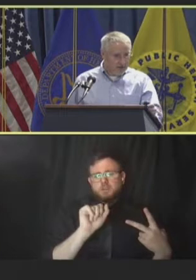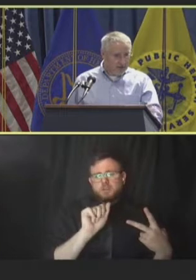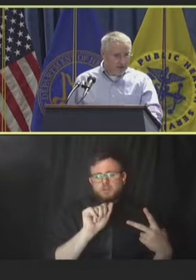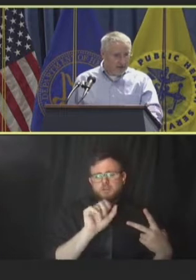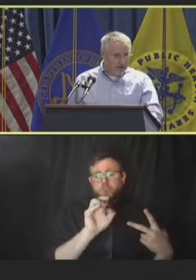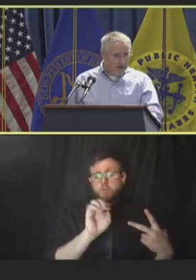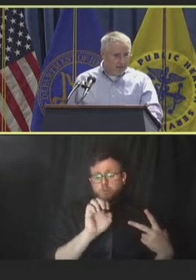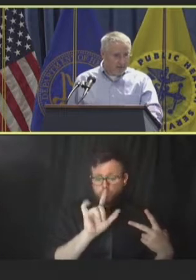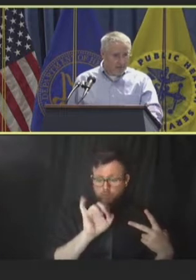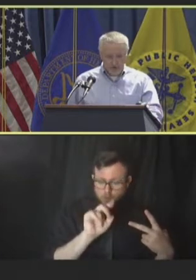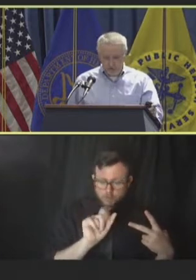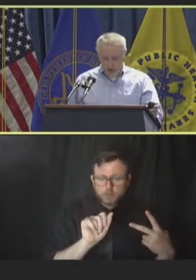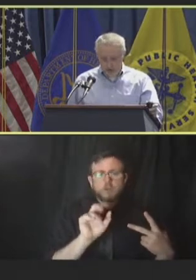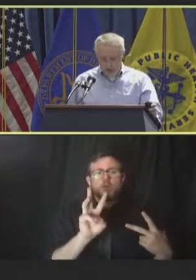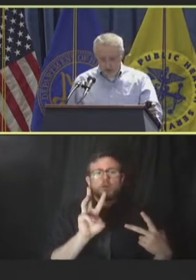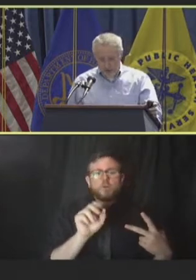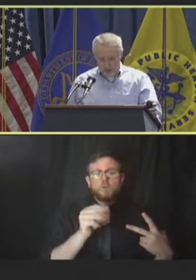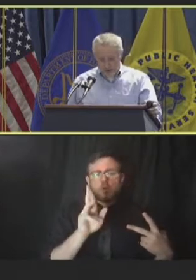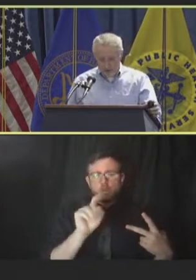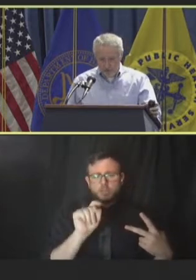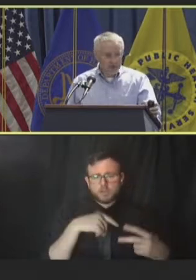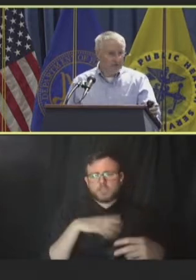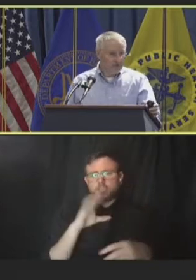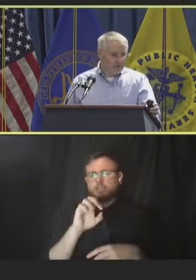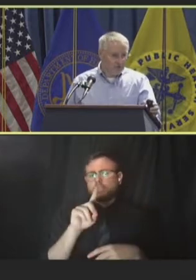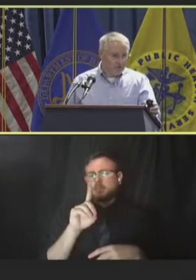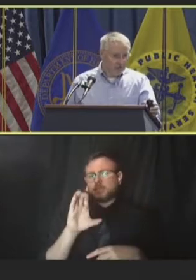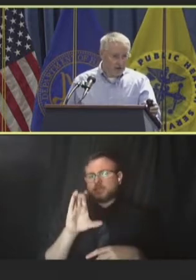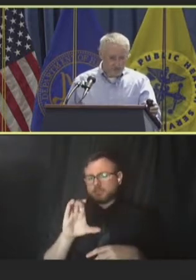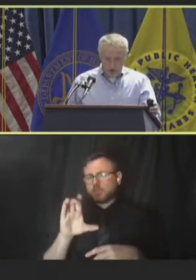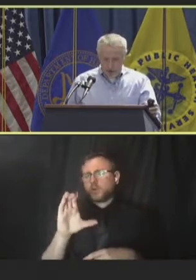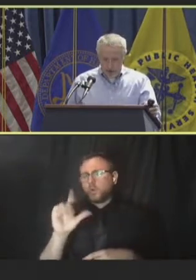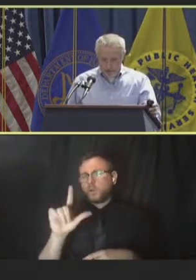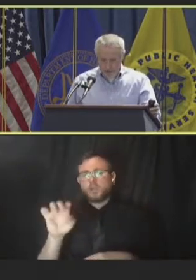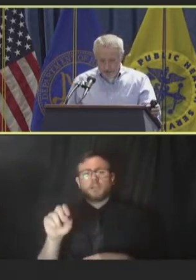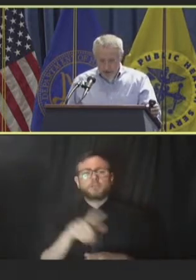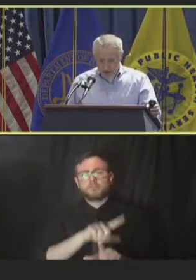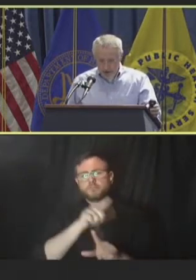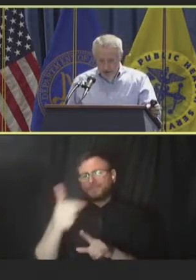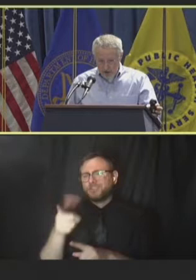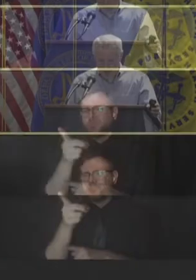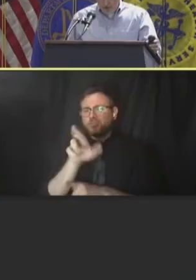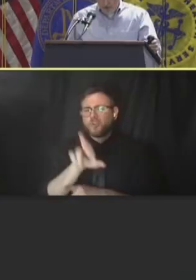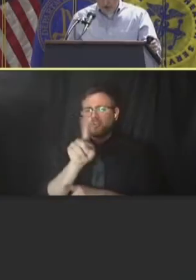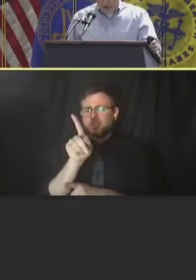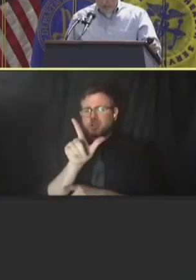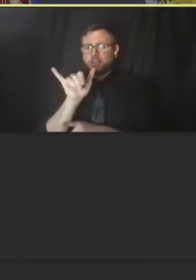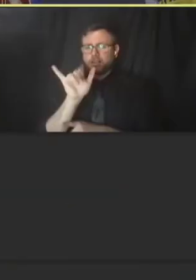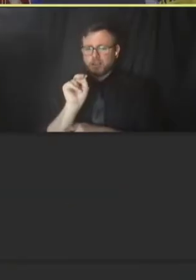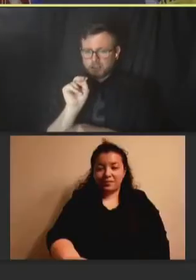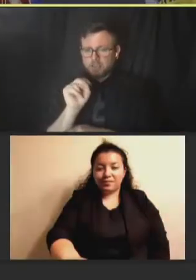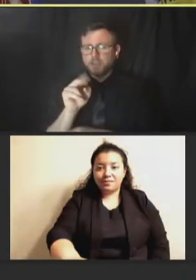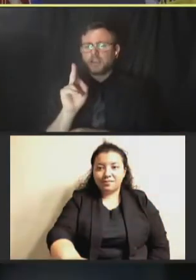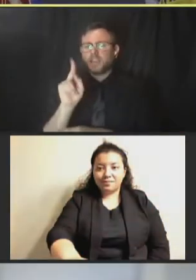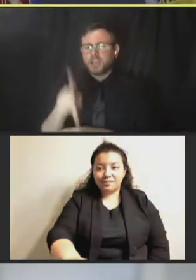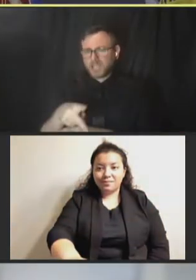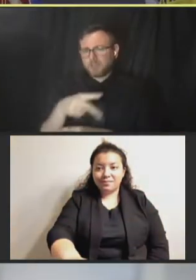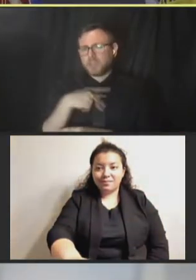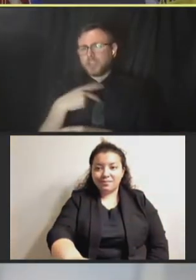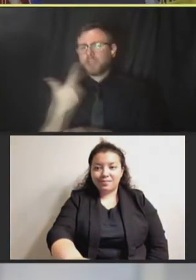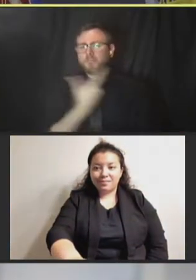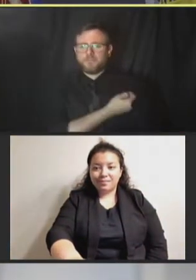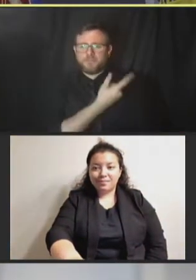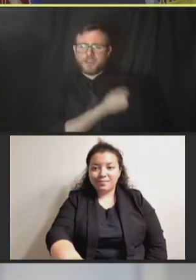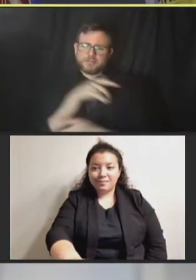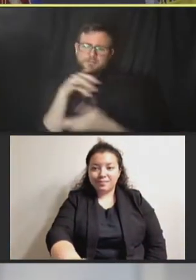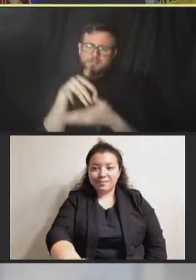then end my presentation and hand things off to Dr. Klein, who's at the Kaiser Permanente Vaccine Study Center.